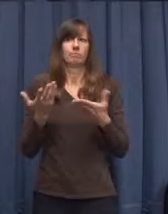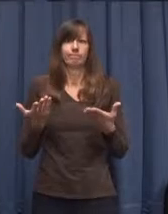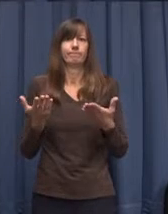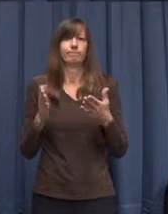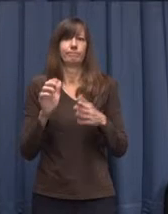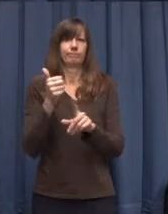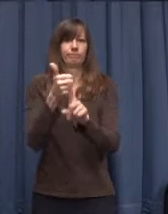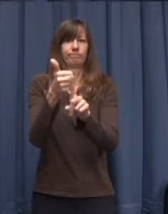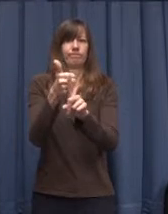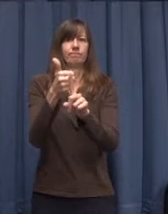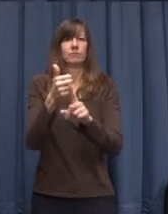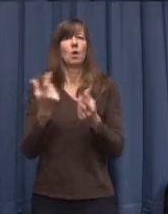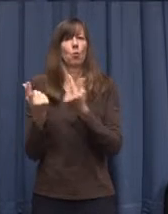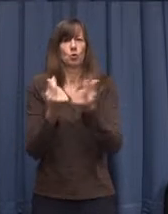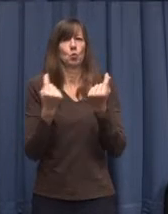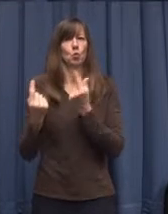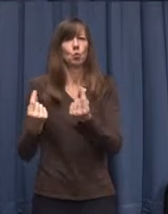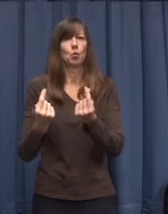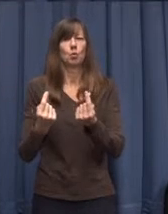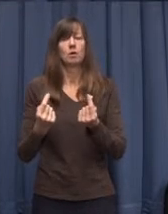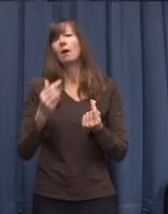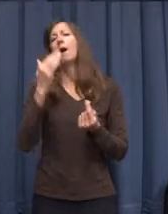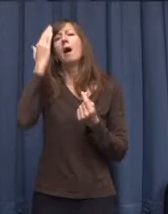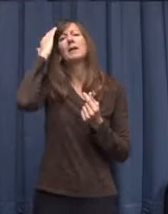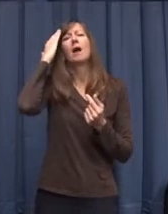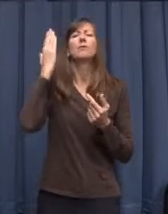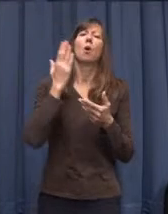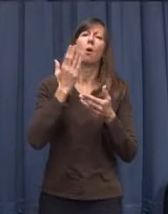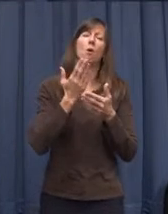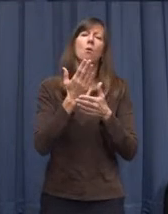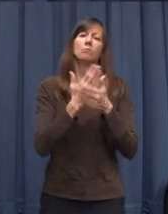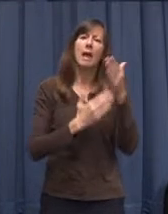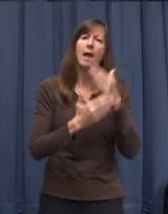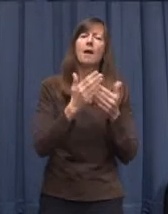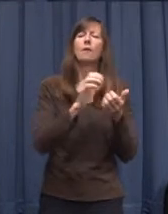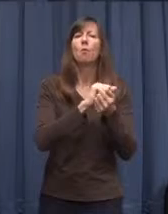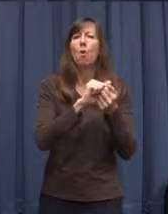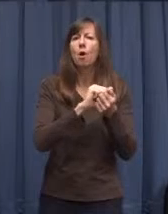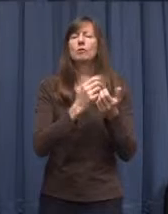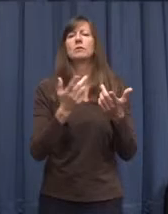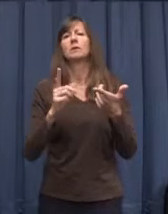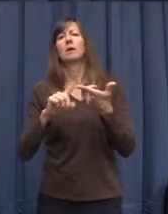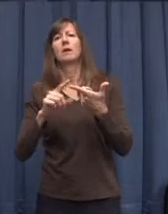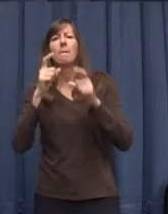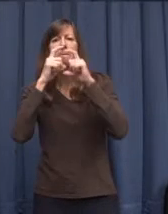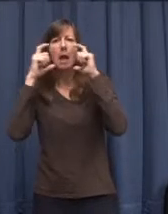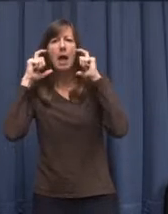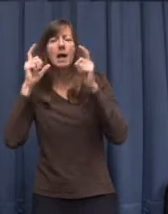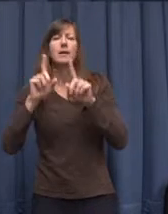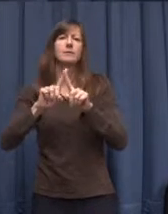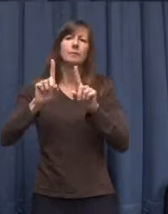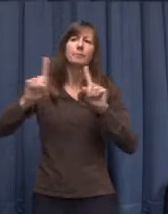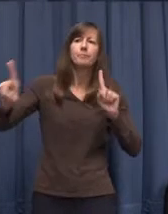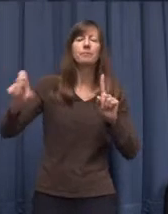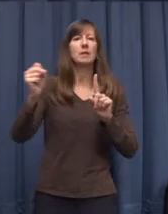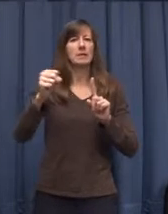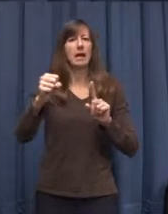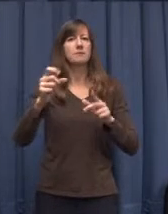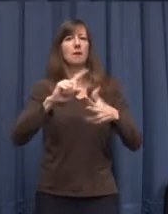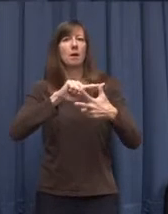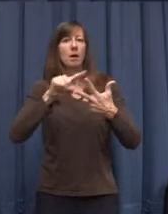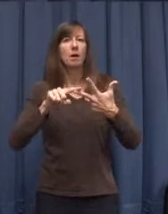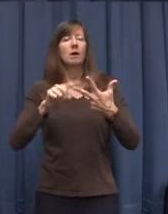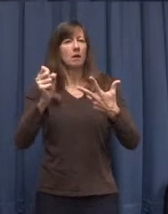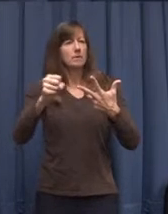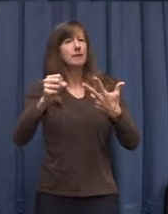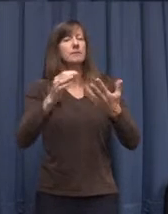the basics that we've always had to do of hand washing and masks and social distancing, but also staying home unless you really need to go